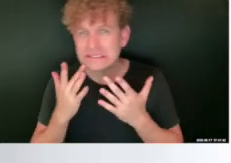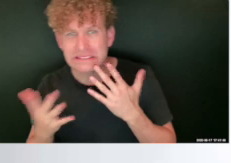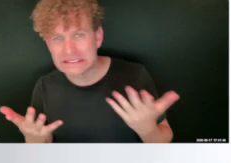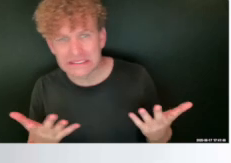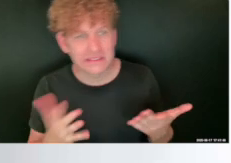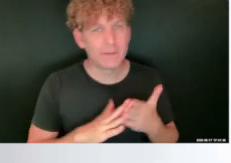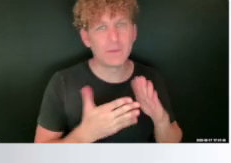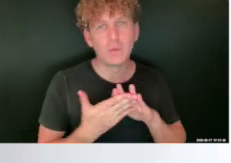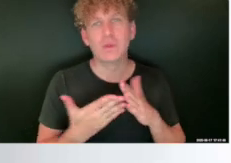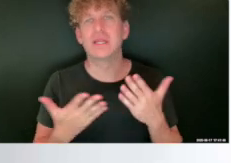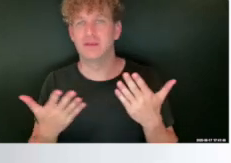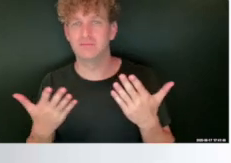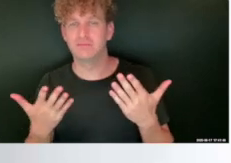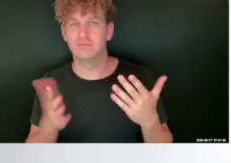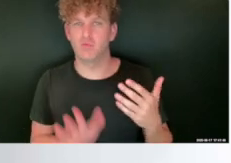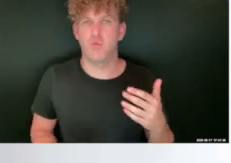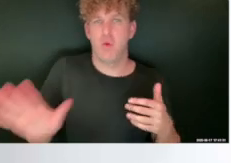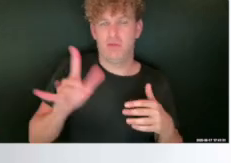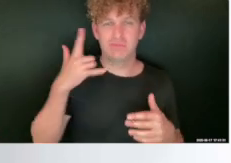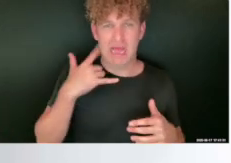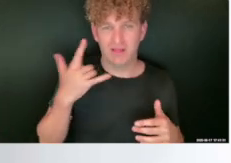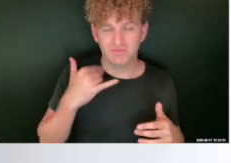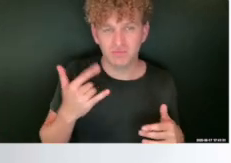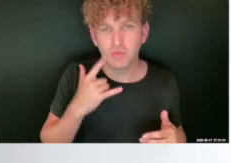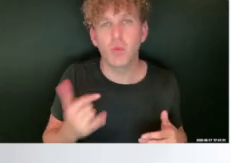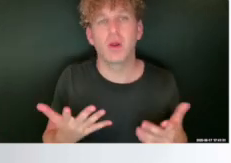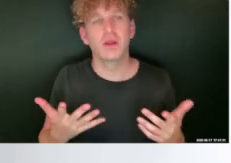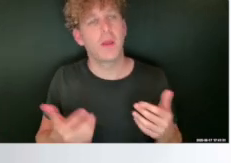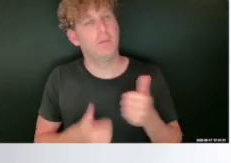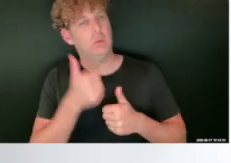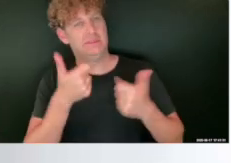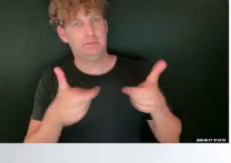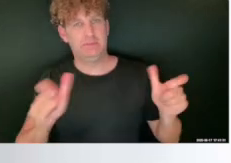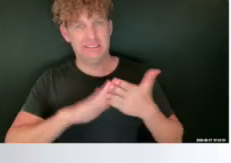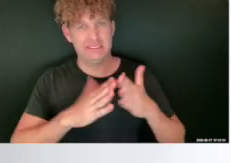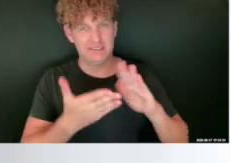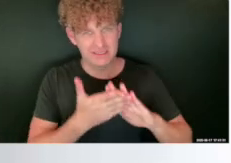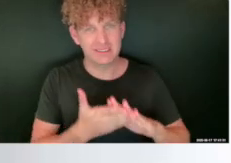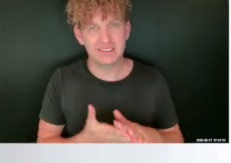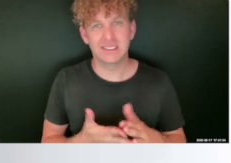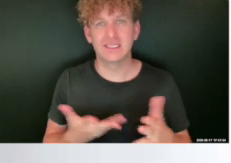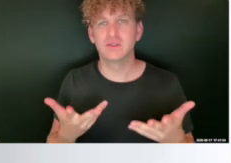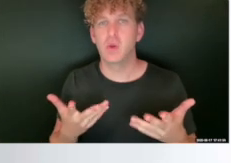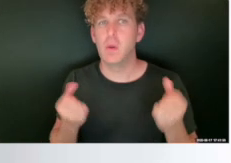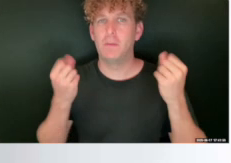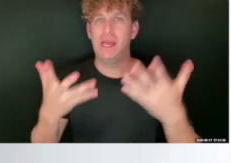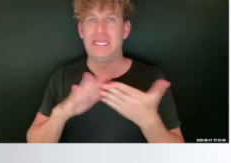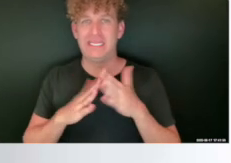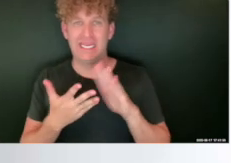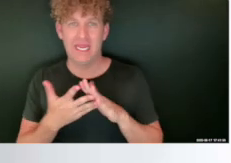Opportunity and Empowerment Award from the California chapter of the American Planning Association.